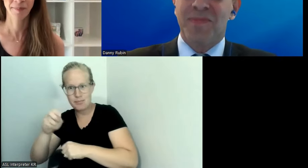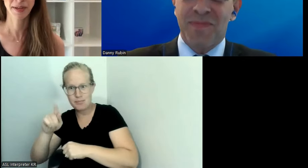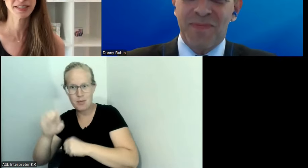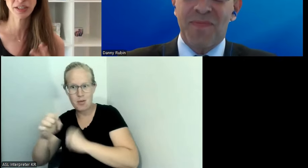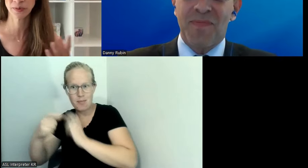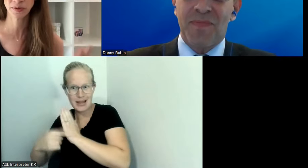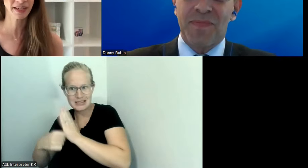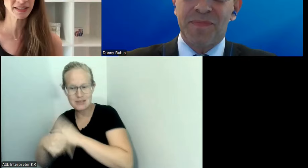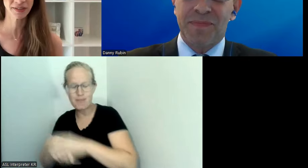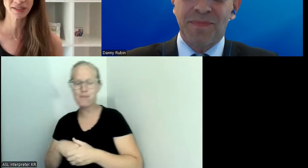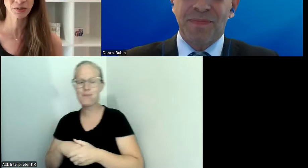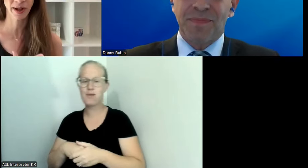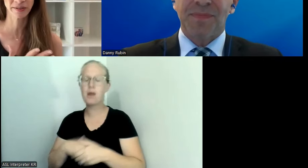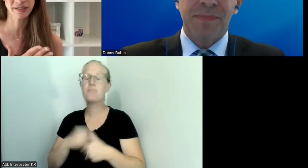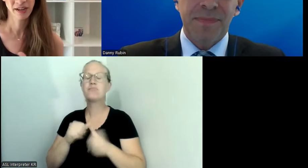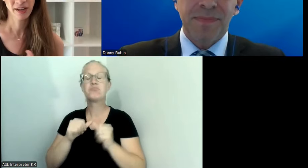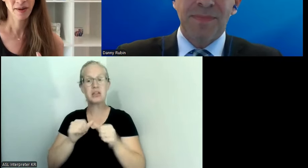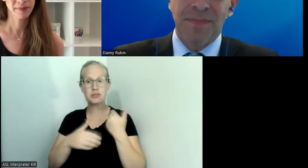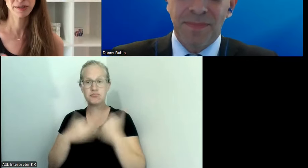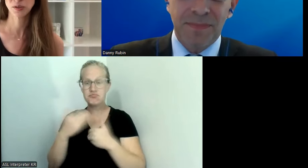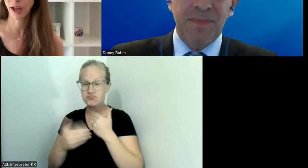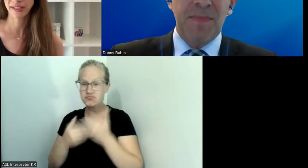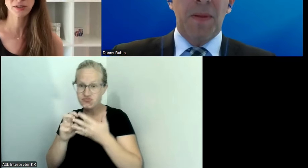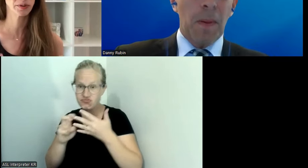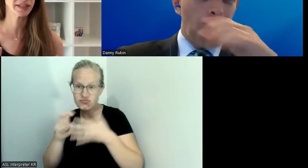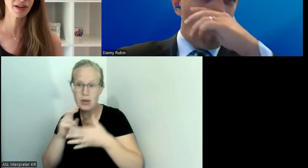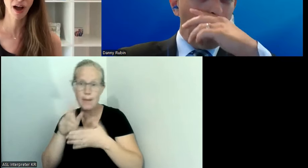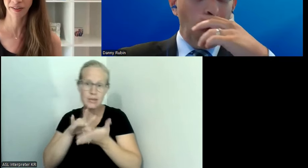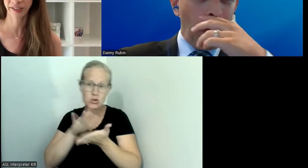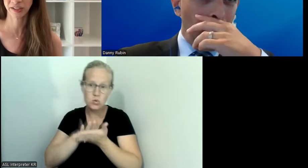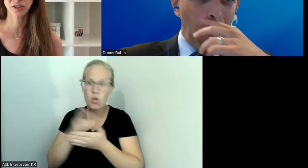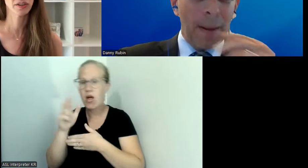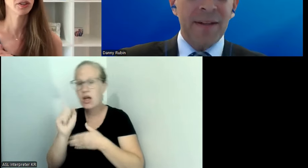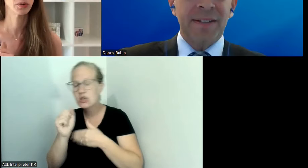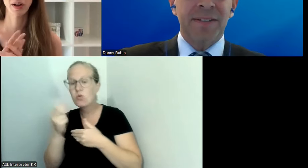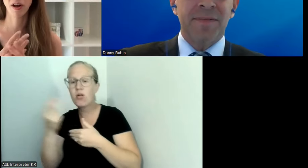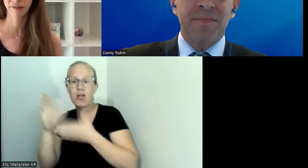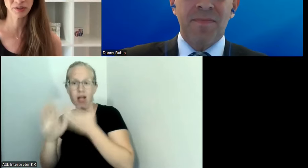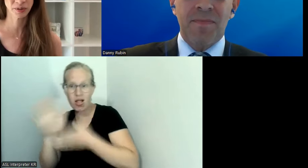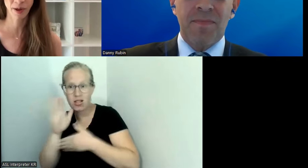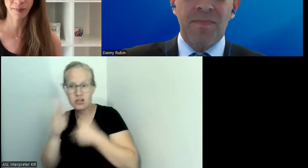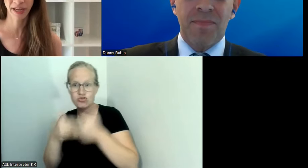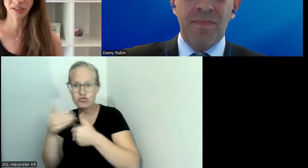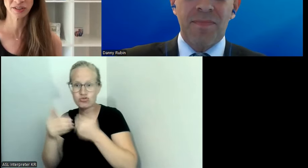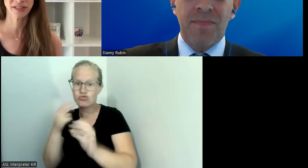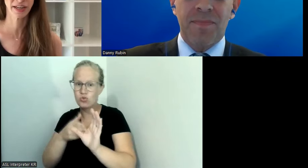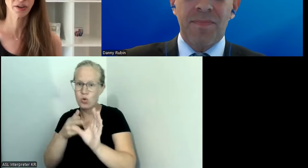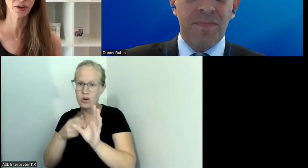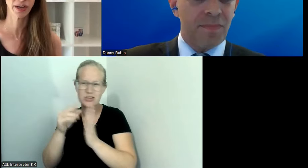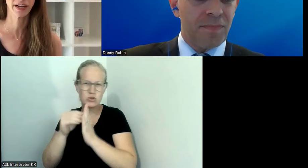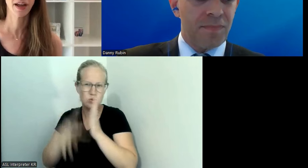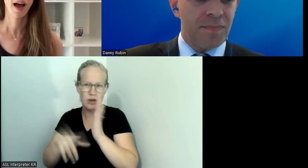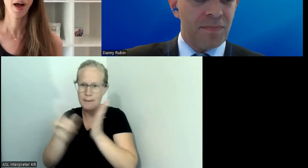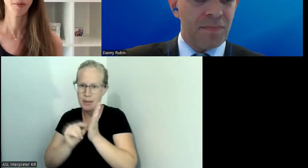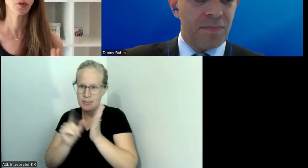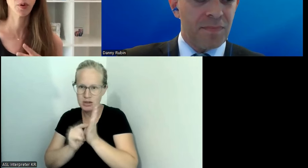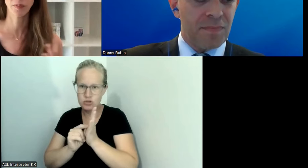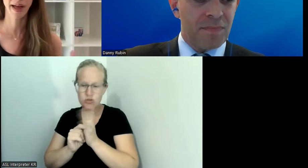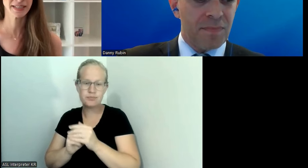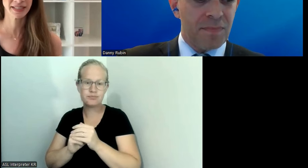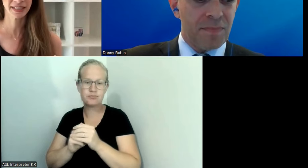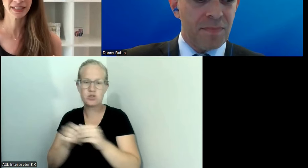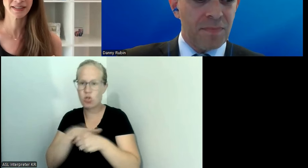um, continue with those activities throughout middle school, high school, into college, joining all the student publications that I could, um,